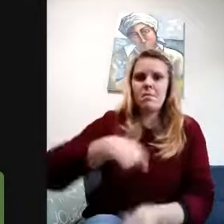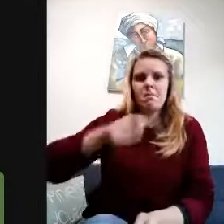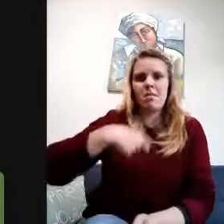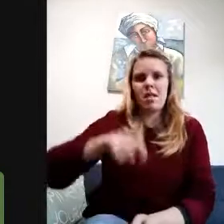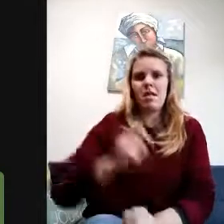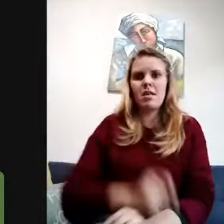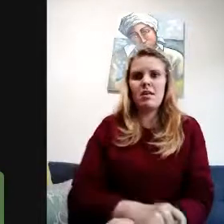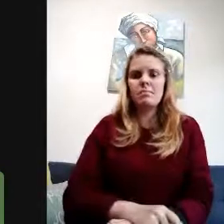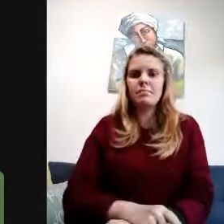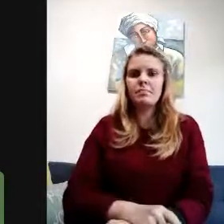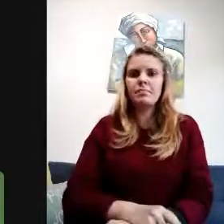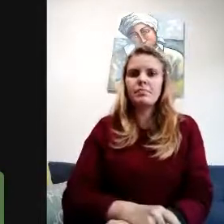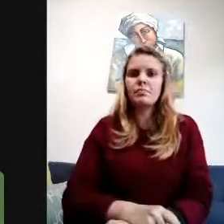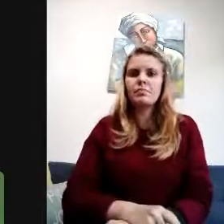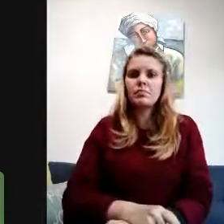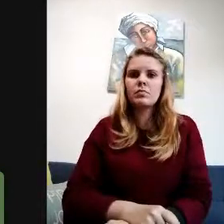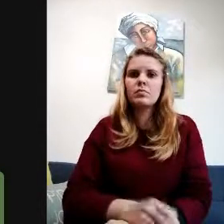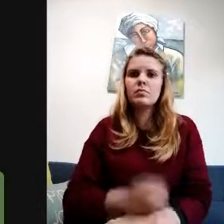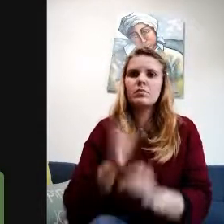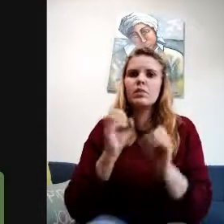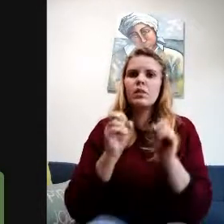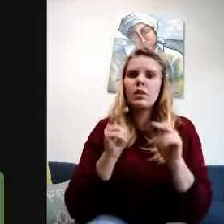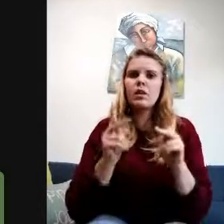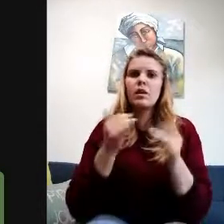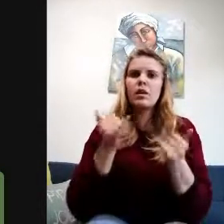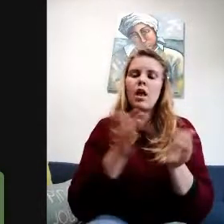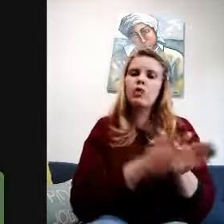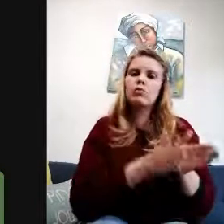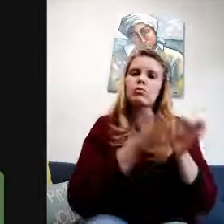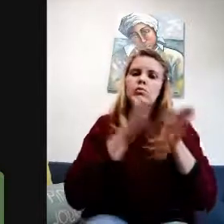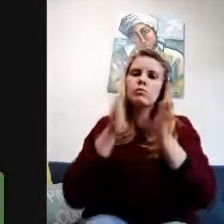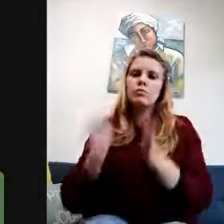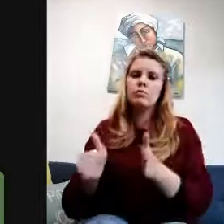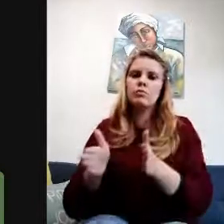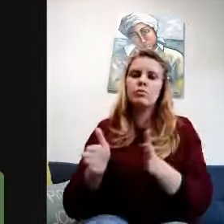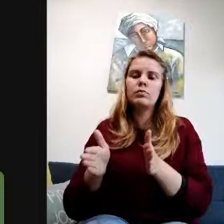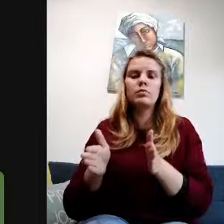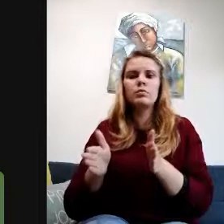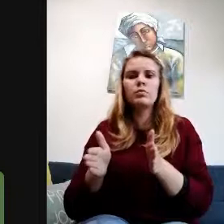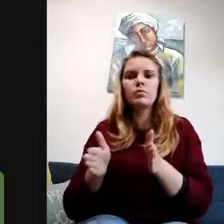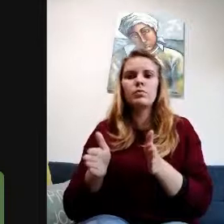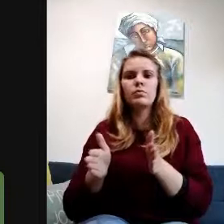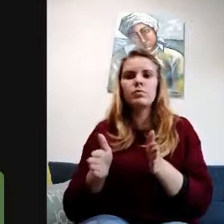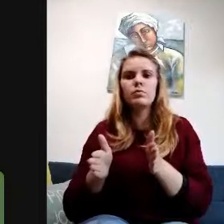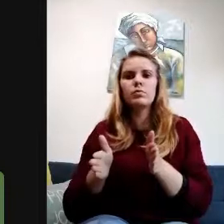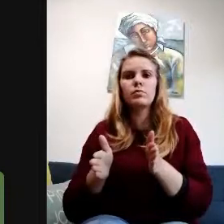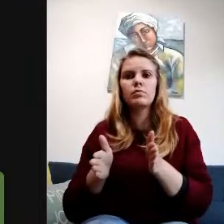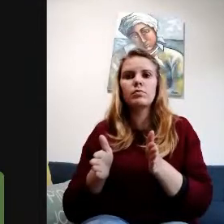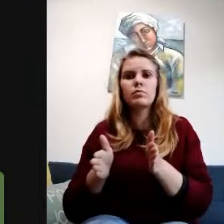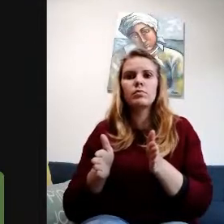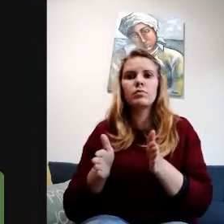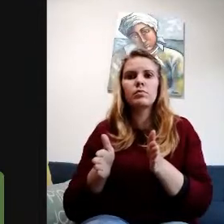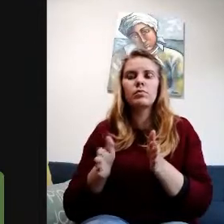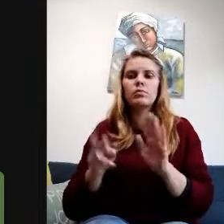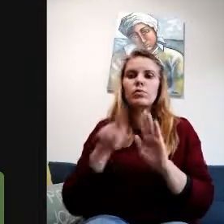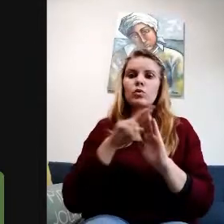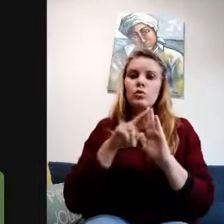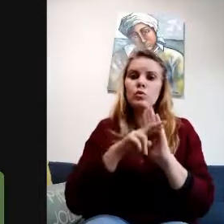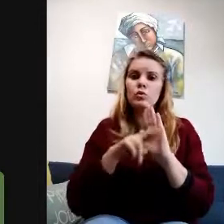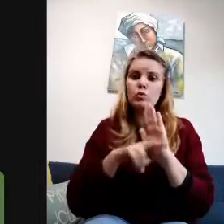Inus, I think let's shift to a couple of the rules in